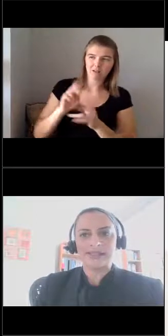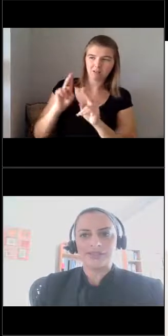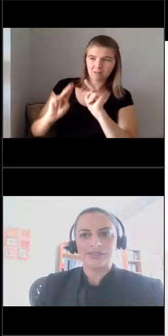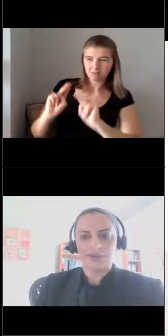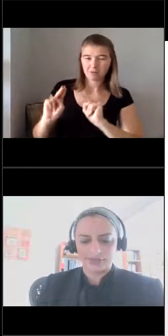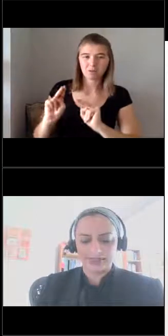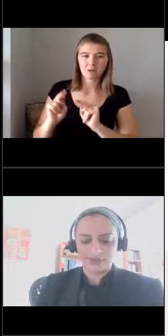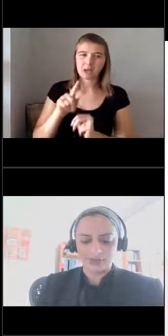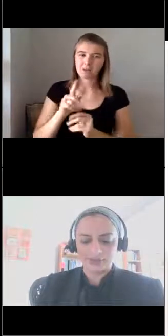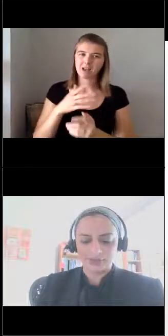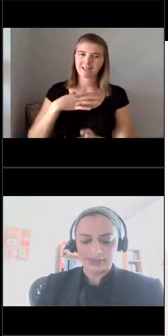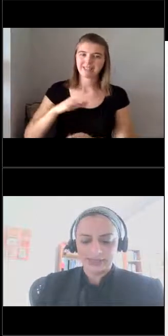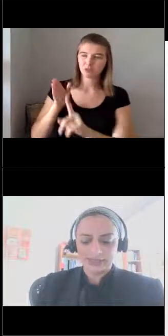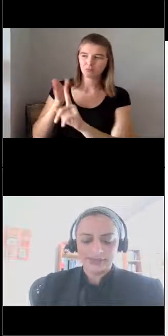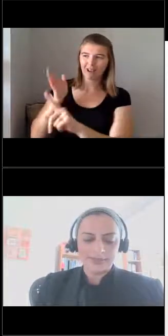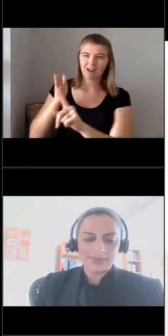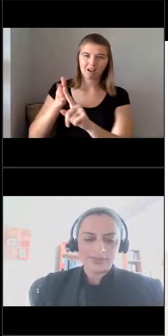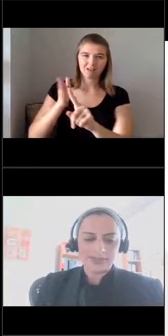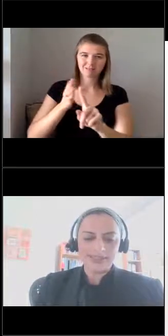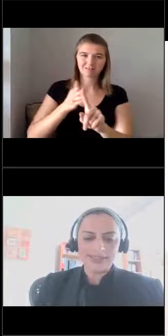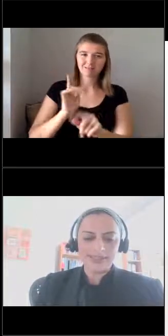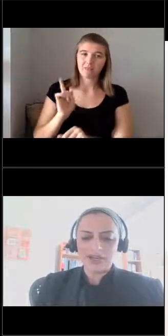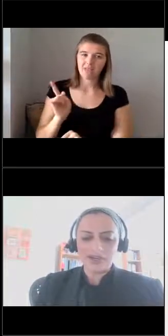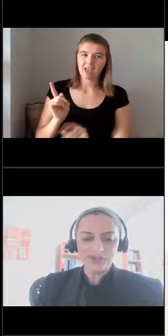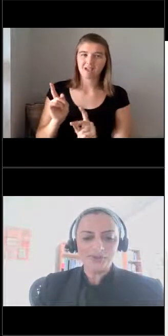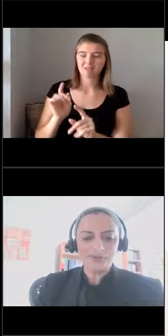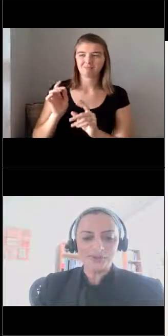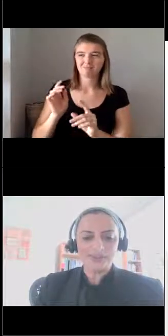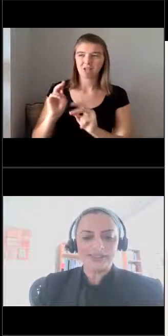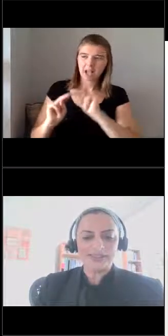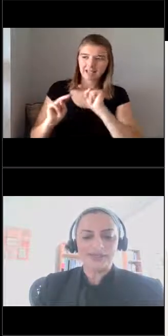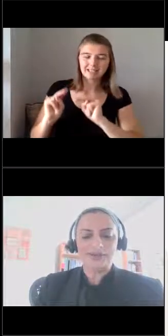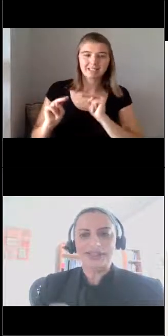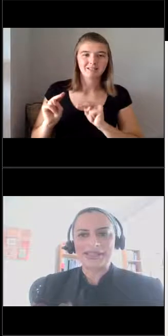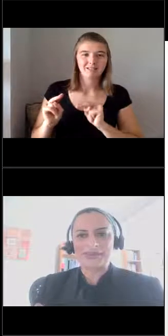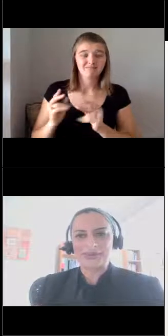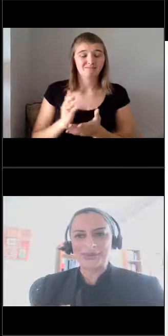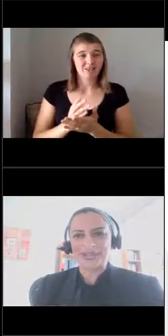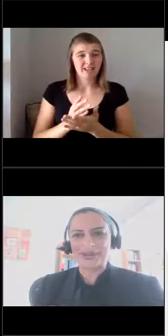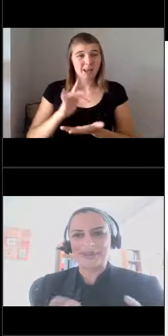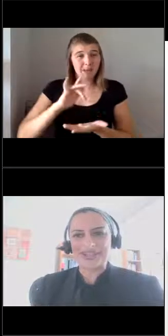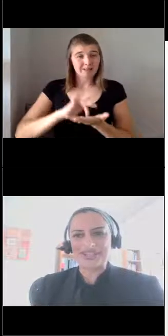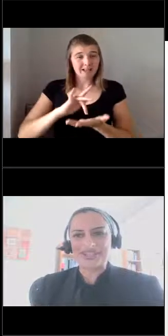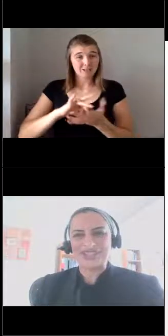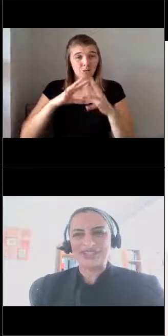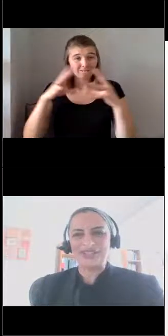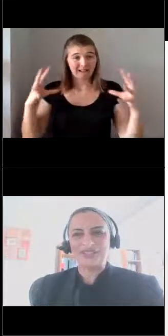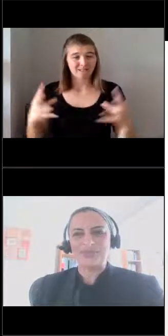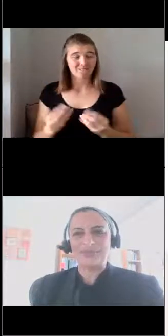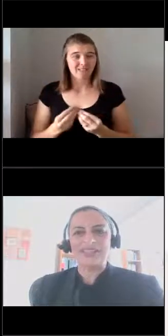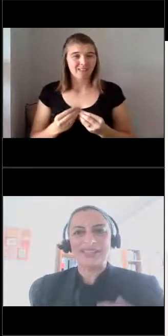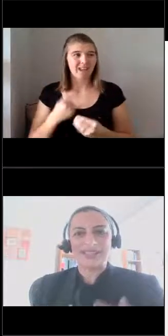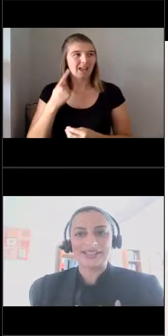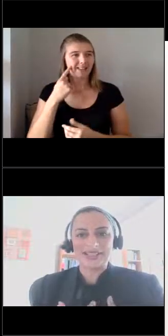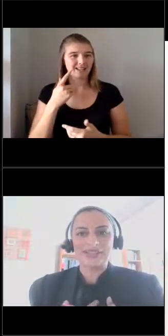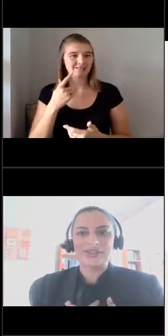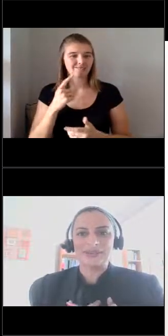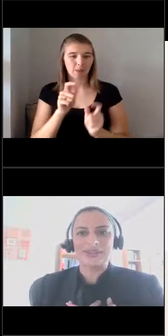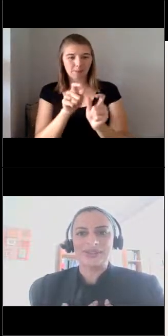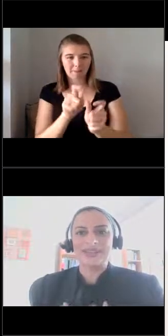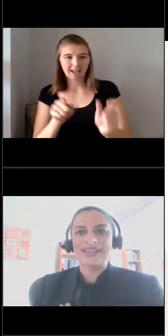greater recognition on that as well. I think at the heart of all of this, I keep talking about patients and consumers, and